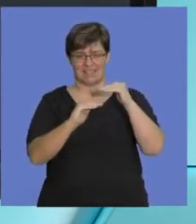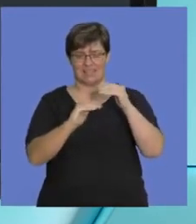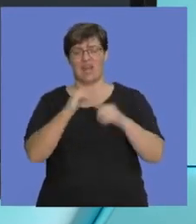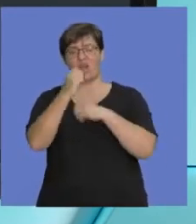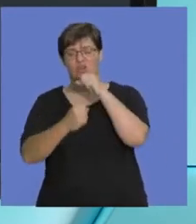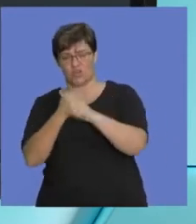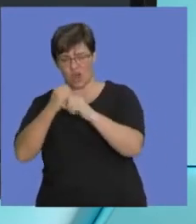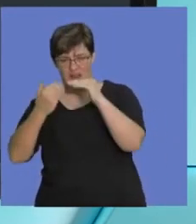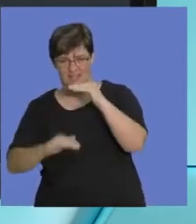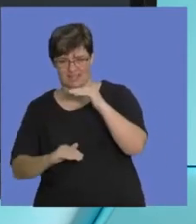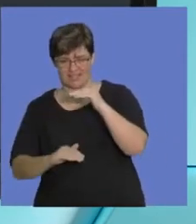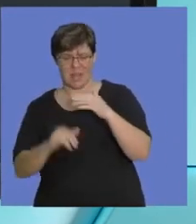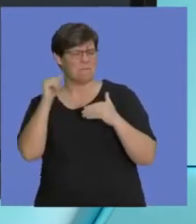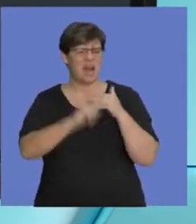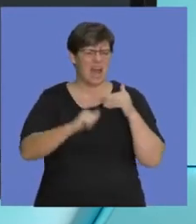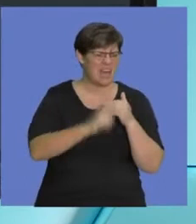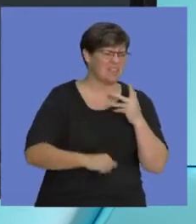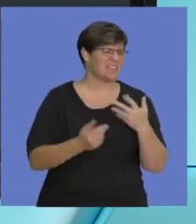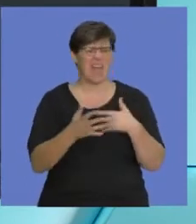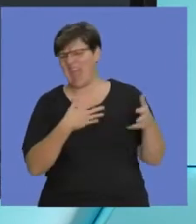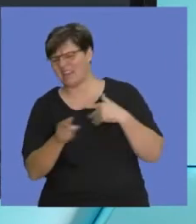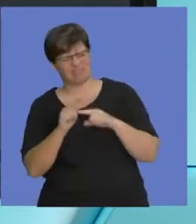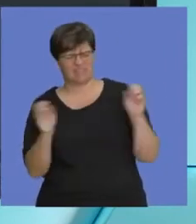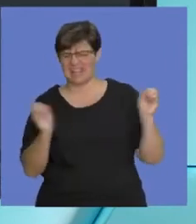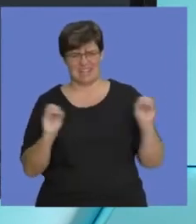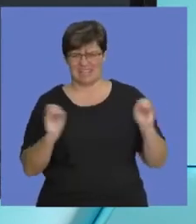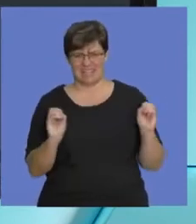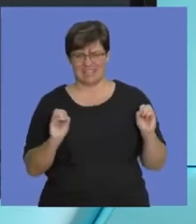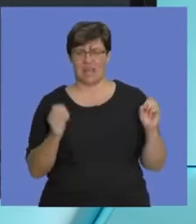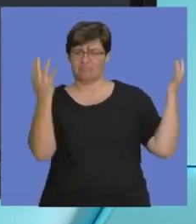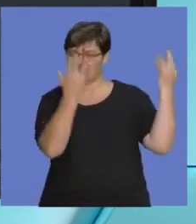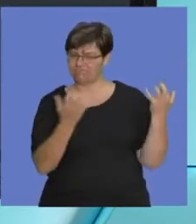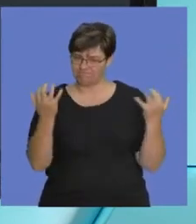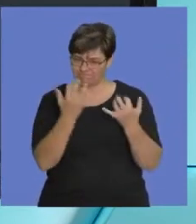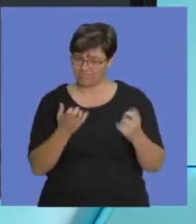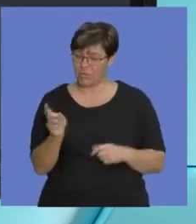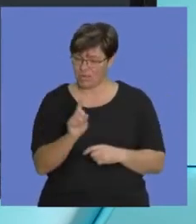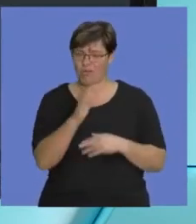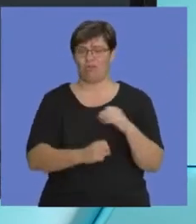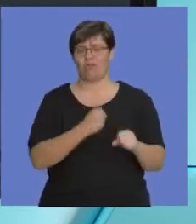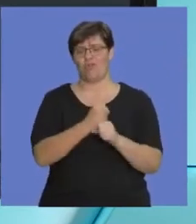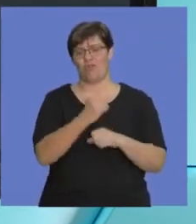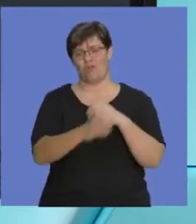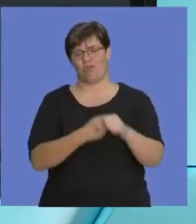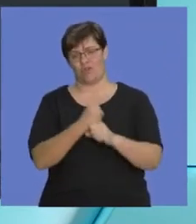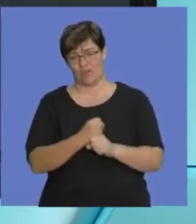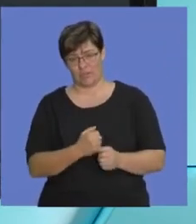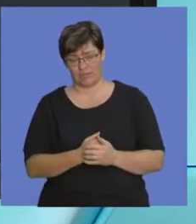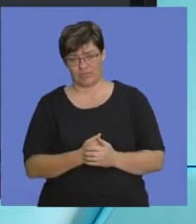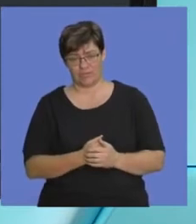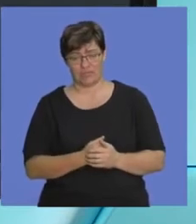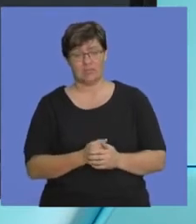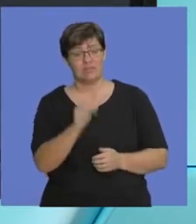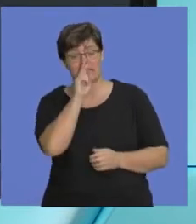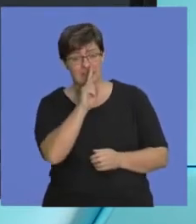thing. It has nothing to do with months or anything like that. It normally is calculated on a yearly